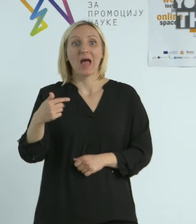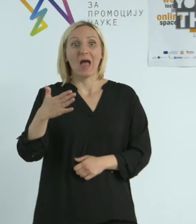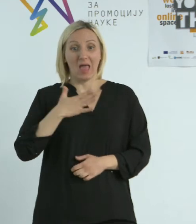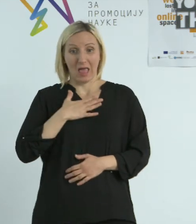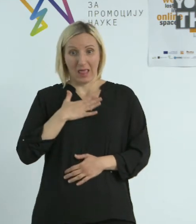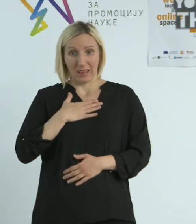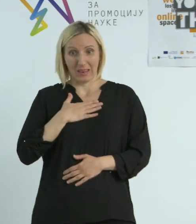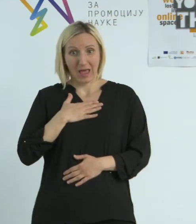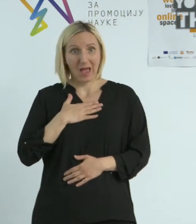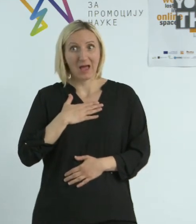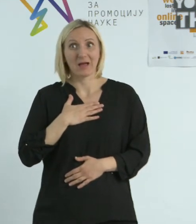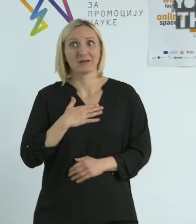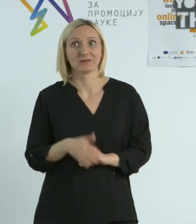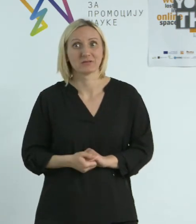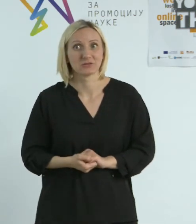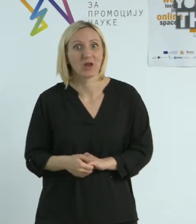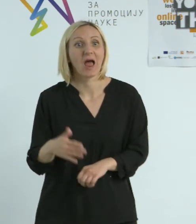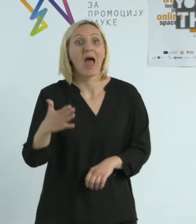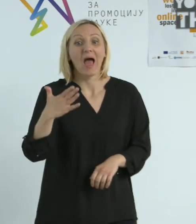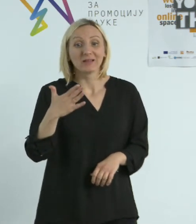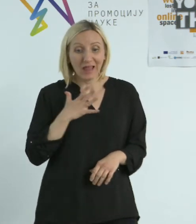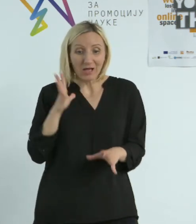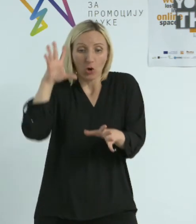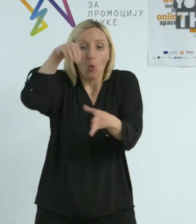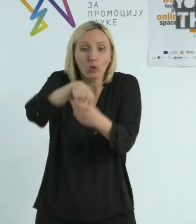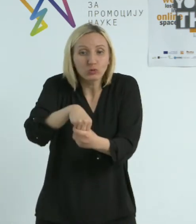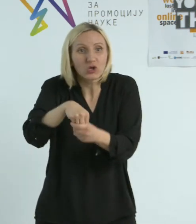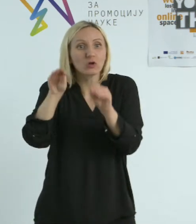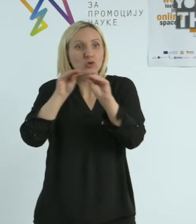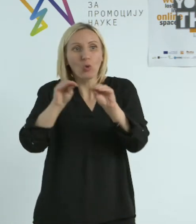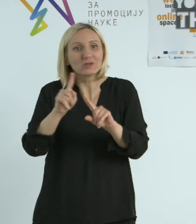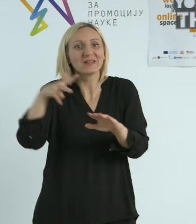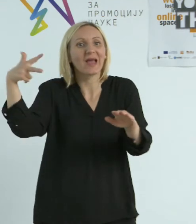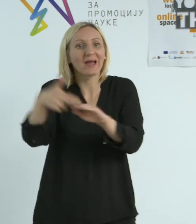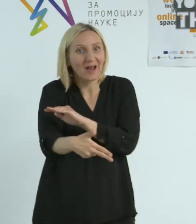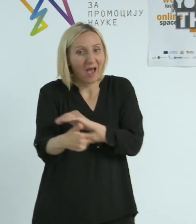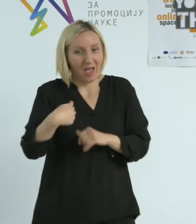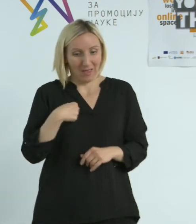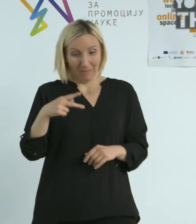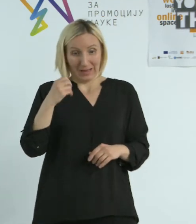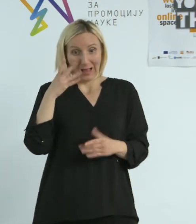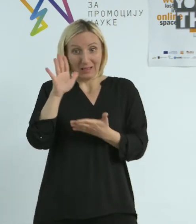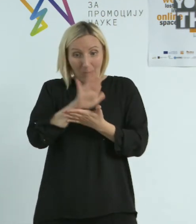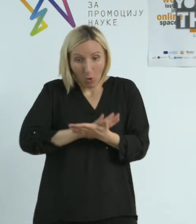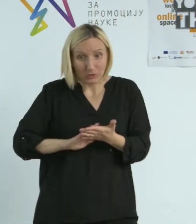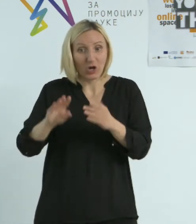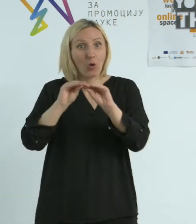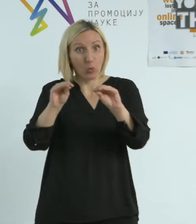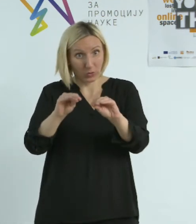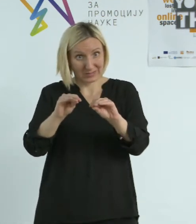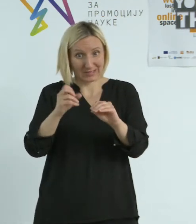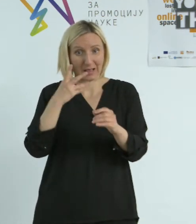the moment when the course is done. You also have a role of a trainer after the course is